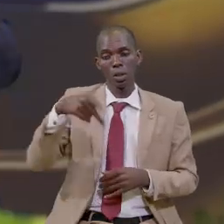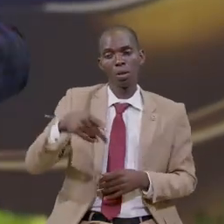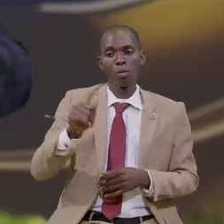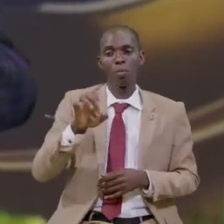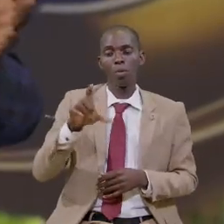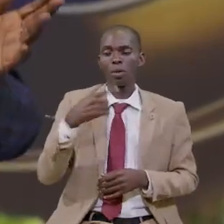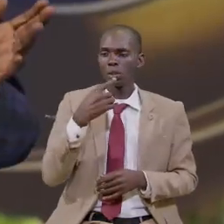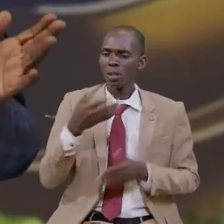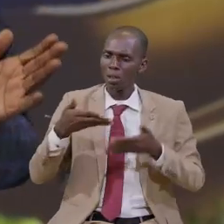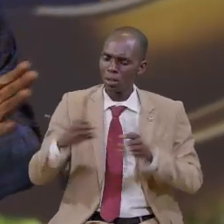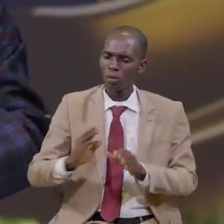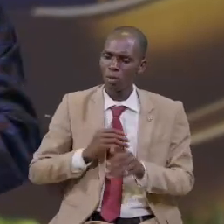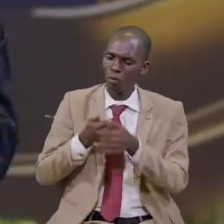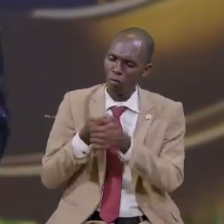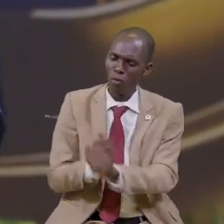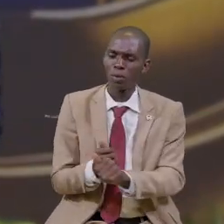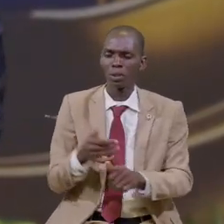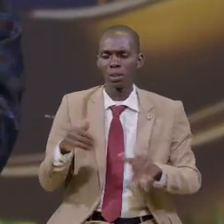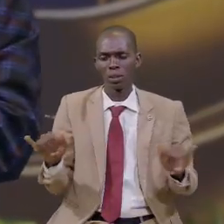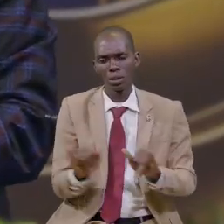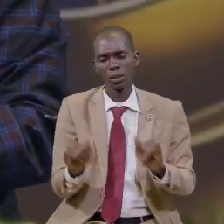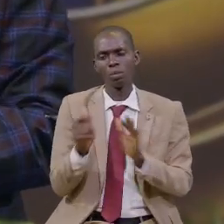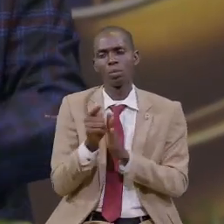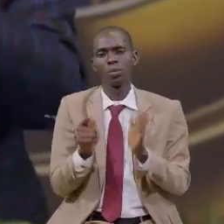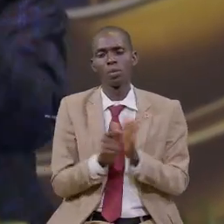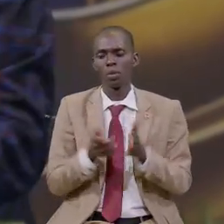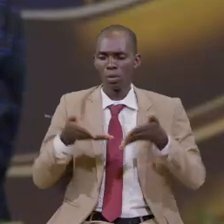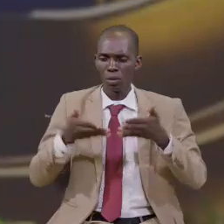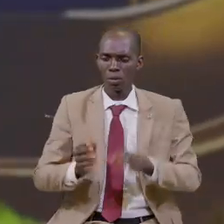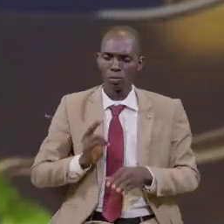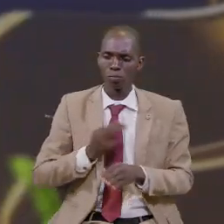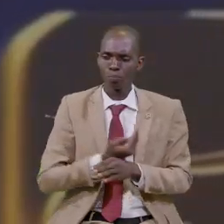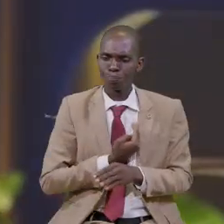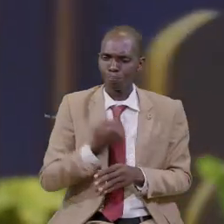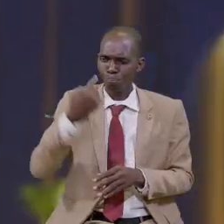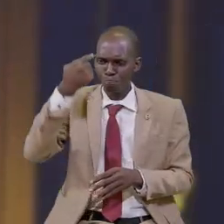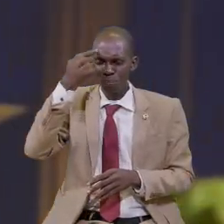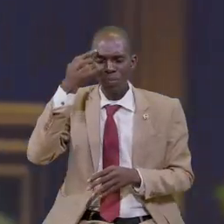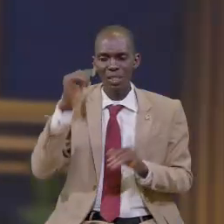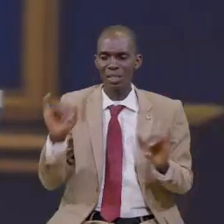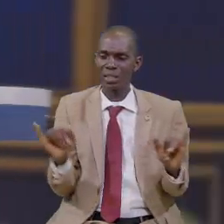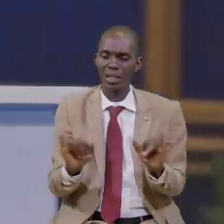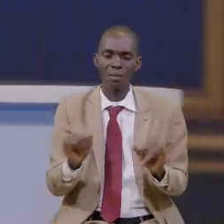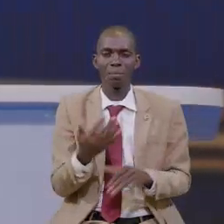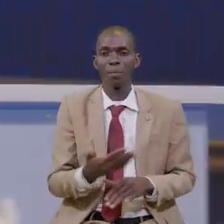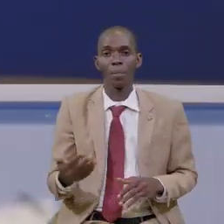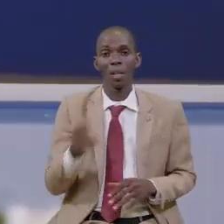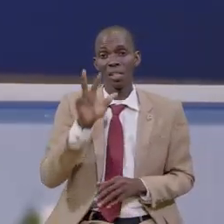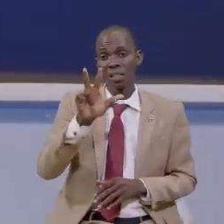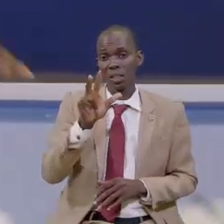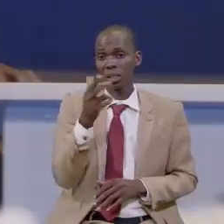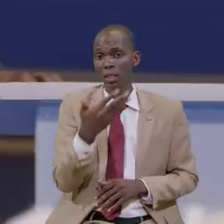rule. And let us mind the same thing. The three things I want to bring to your attention